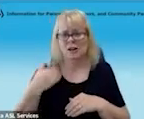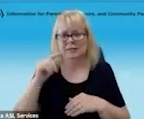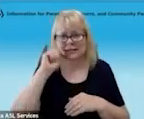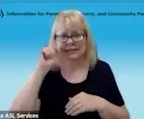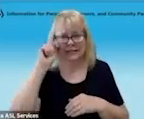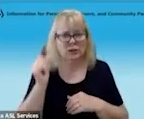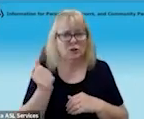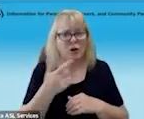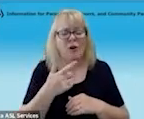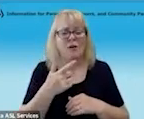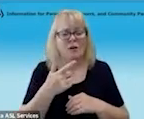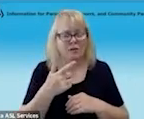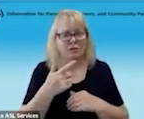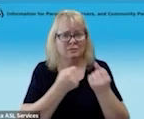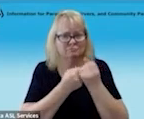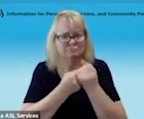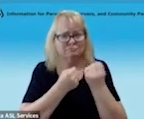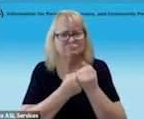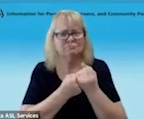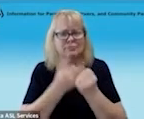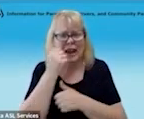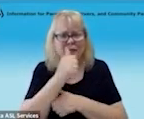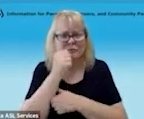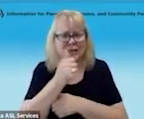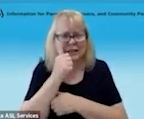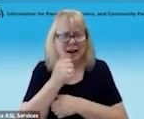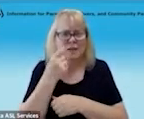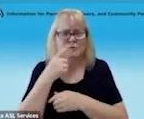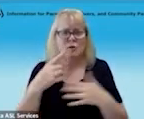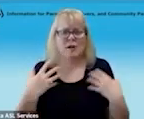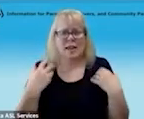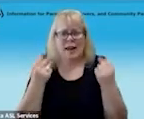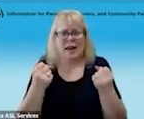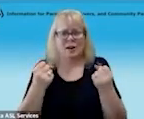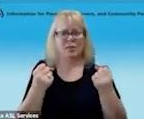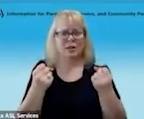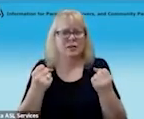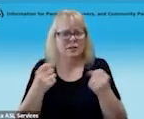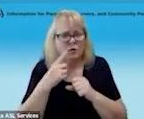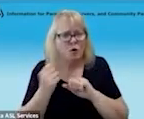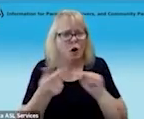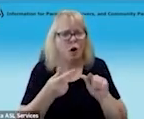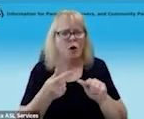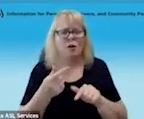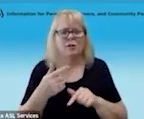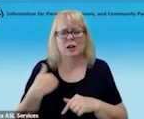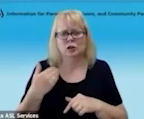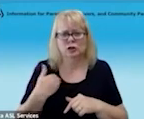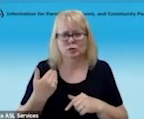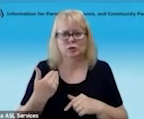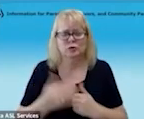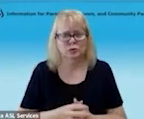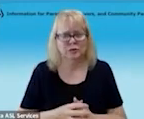well-being of all youth, take seriously the decision to get our babies, children, and